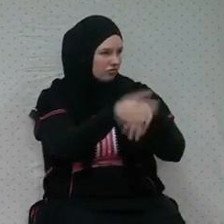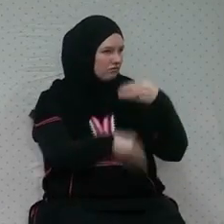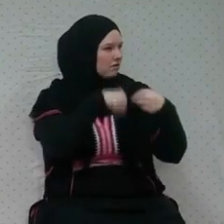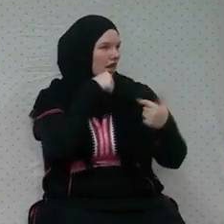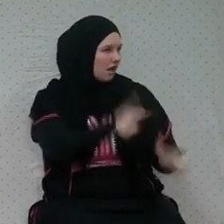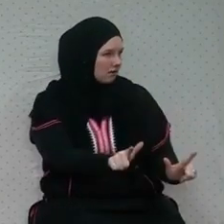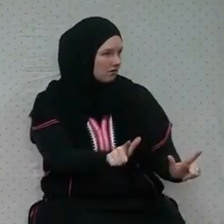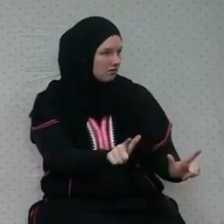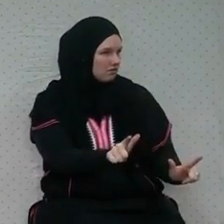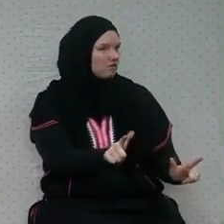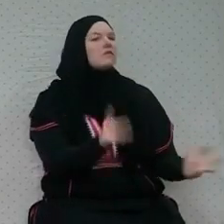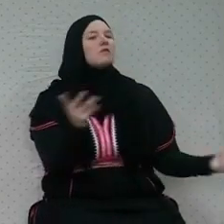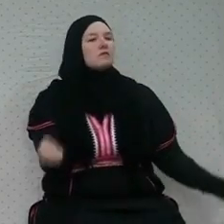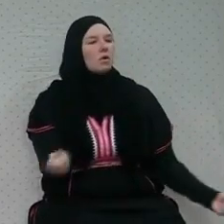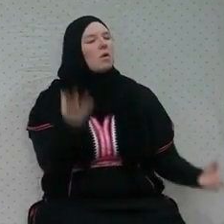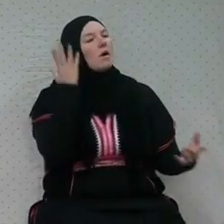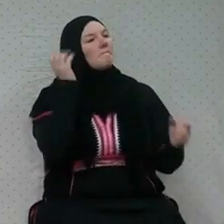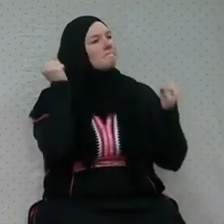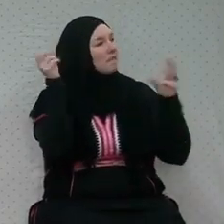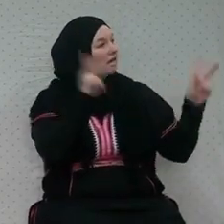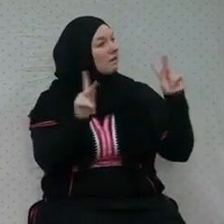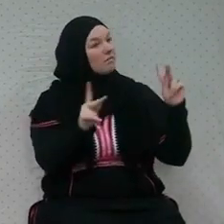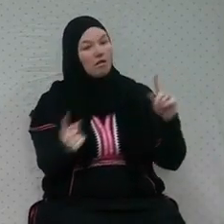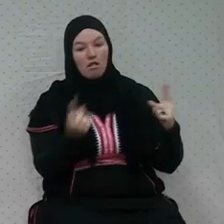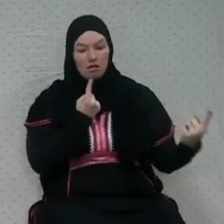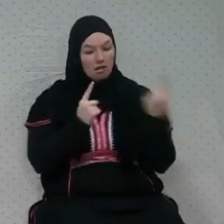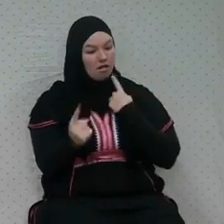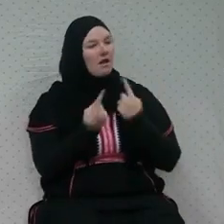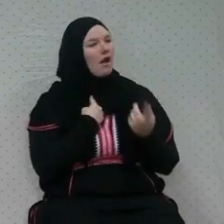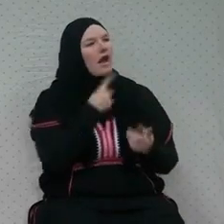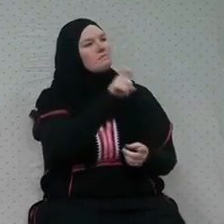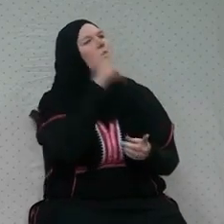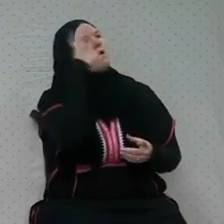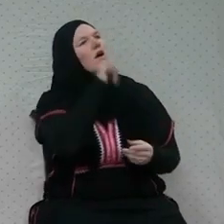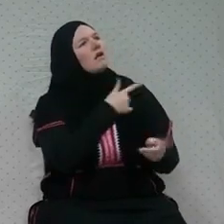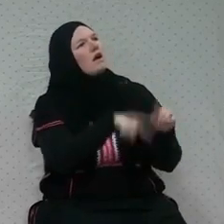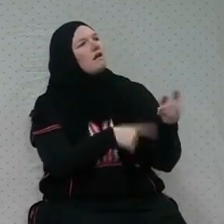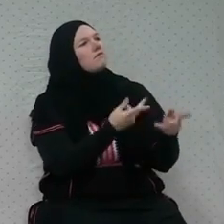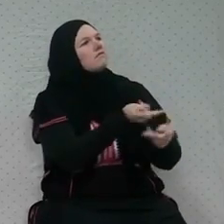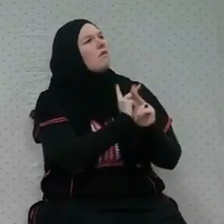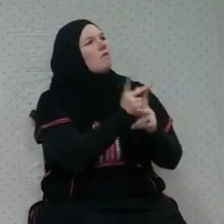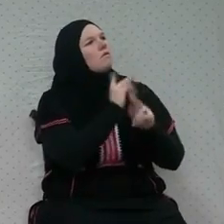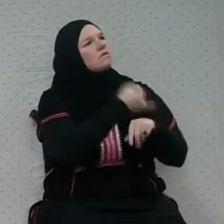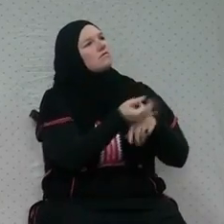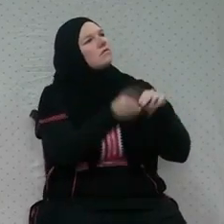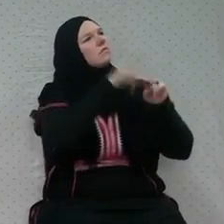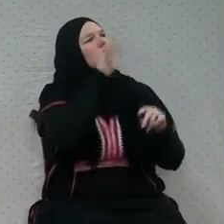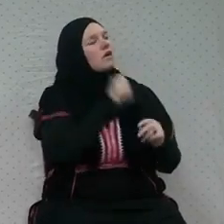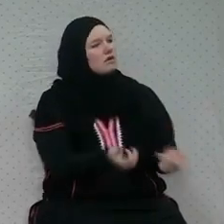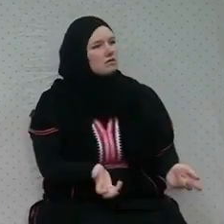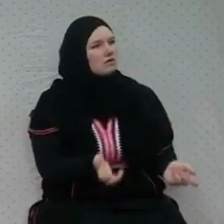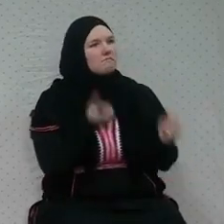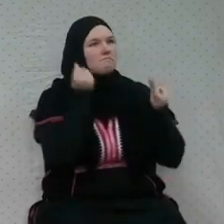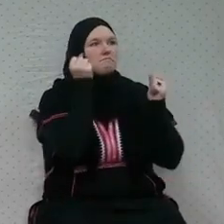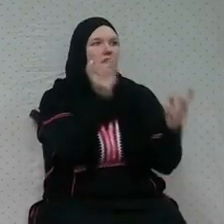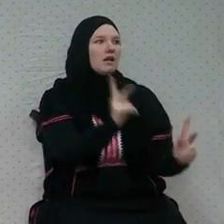through a riba loan while we know that riba is haram? It just skips me as to